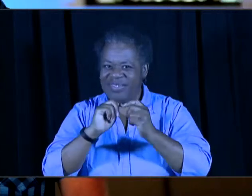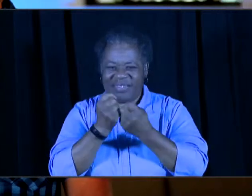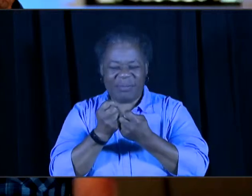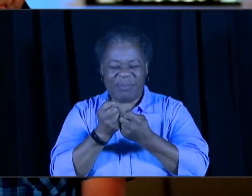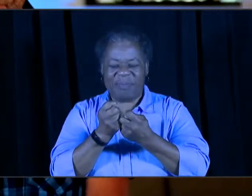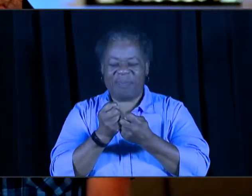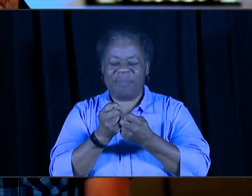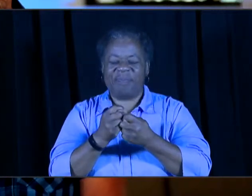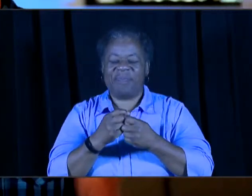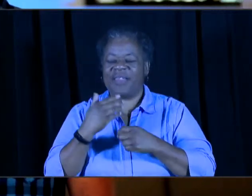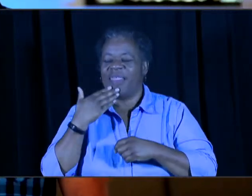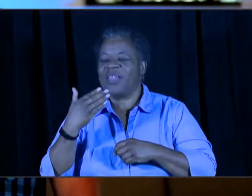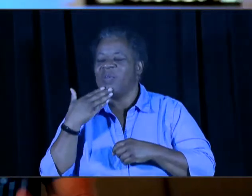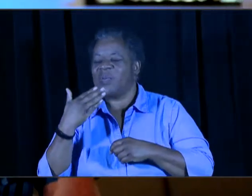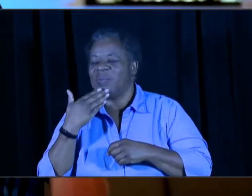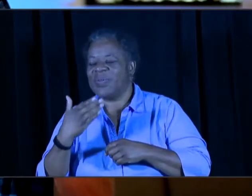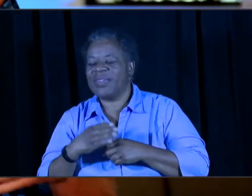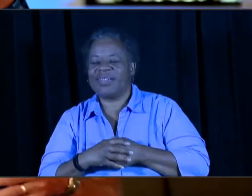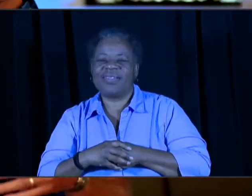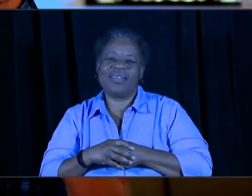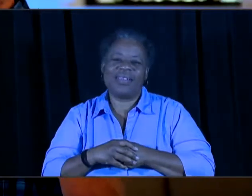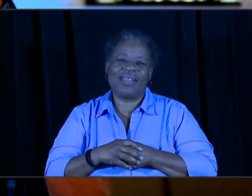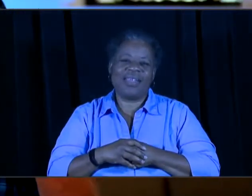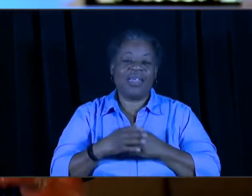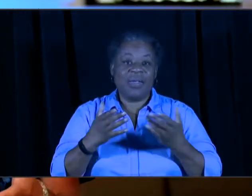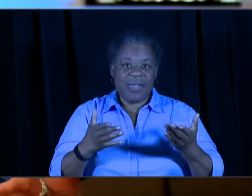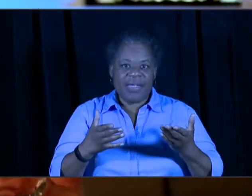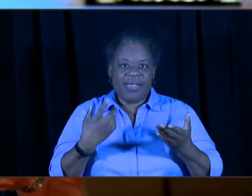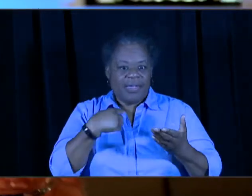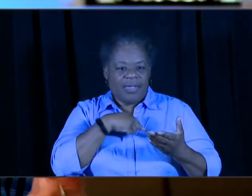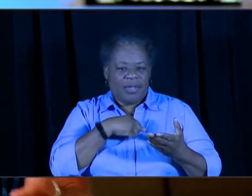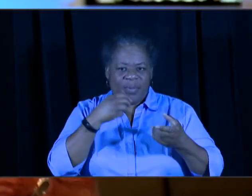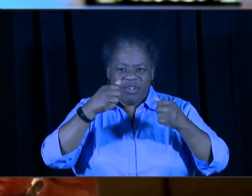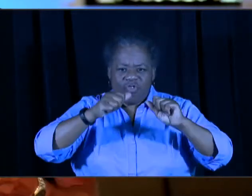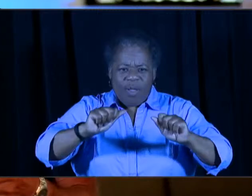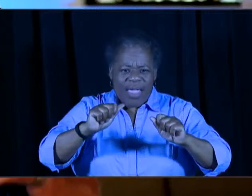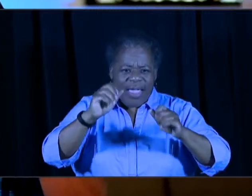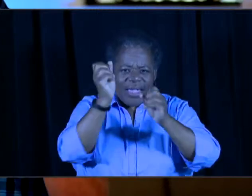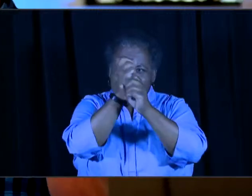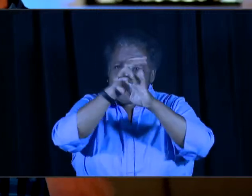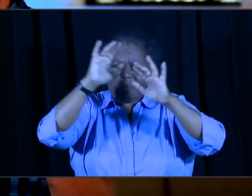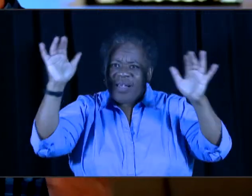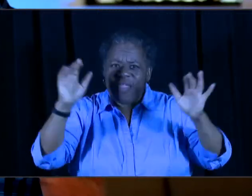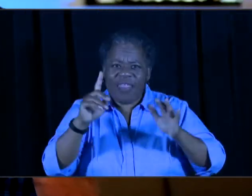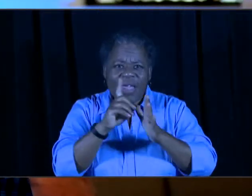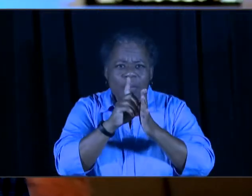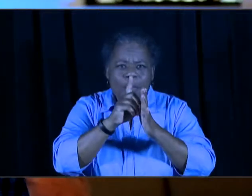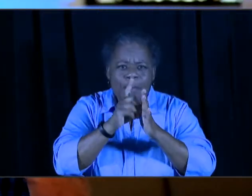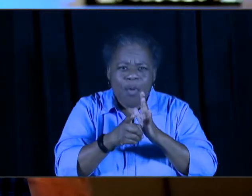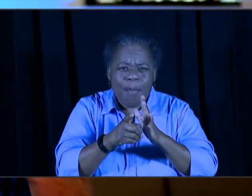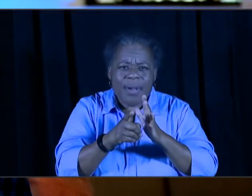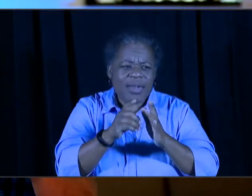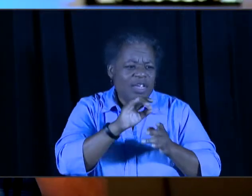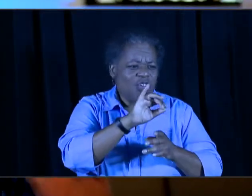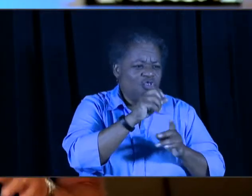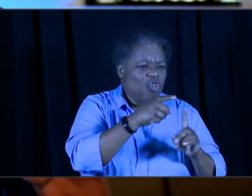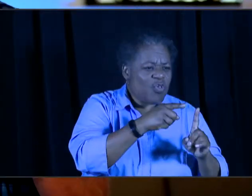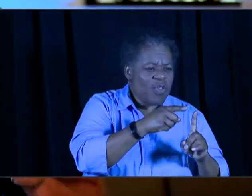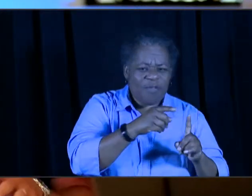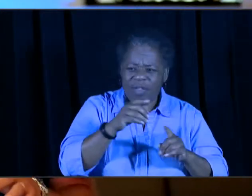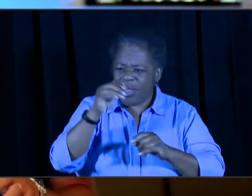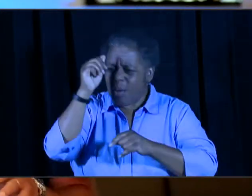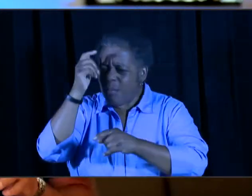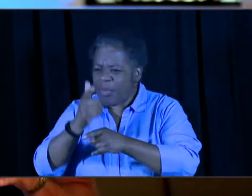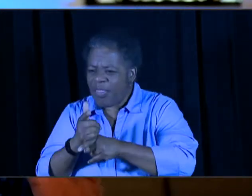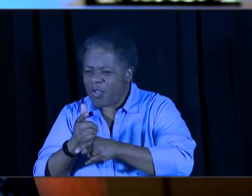summer. But as we try to imagine that moment with Joseph and his brothers, I'd like you to pause for a minute and think